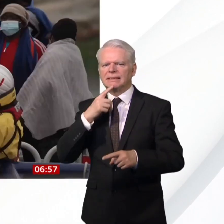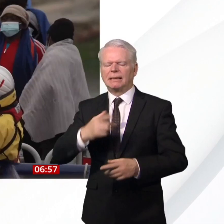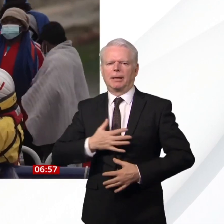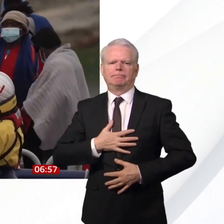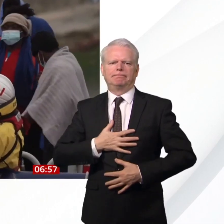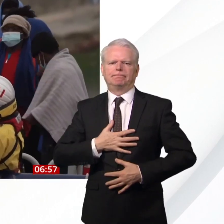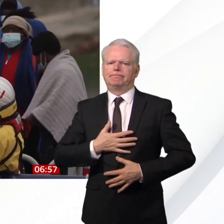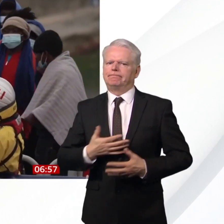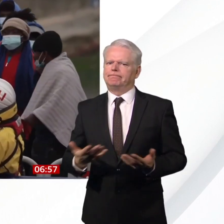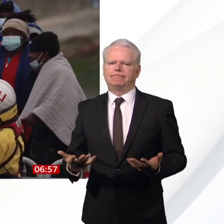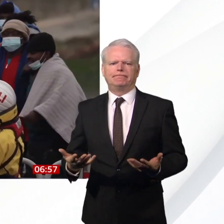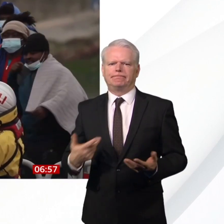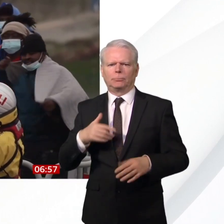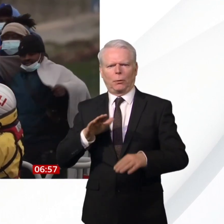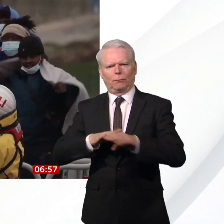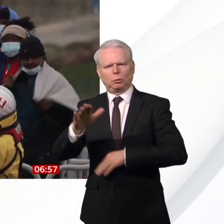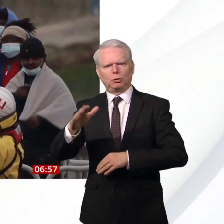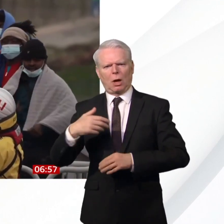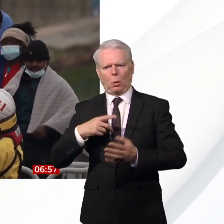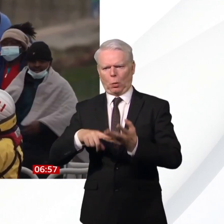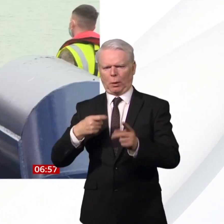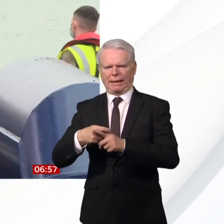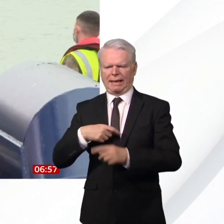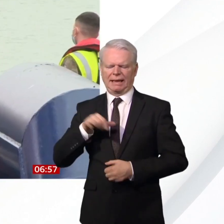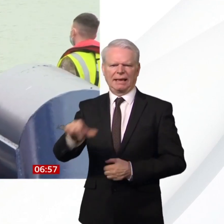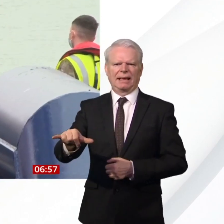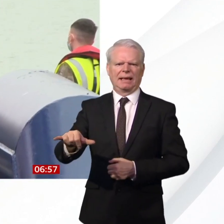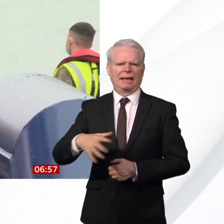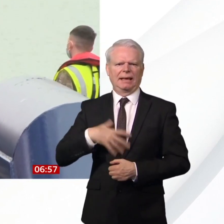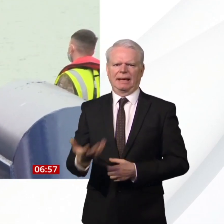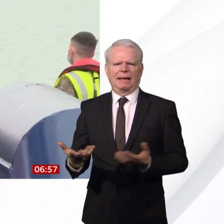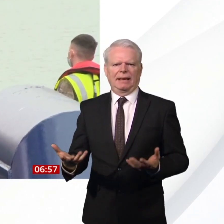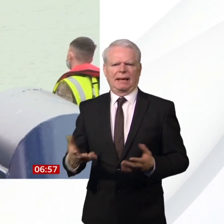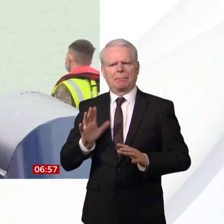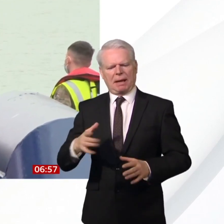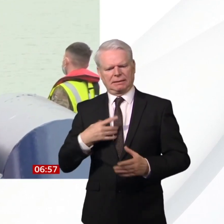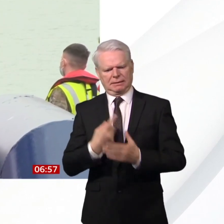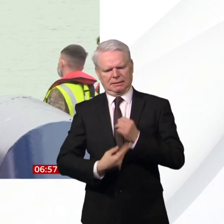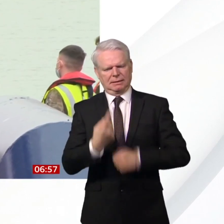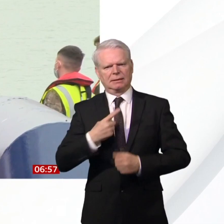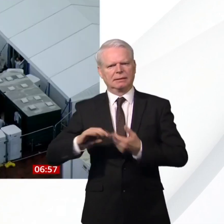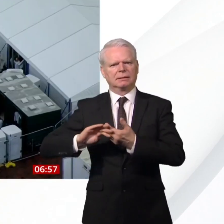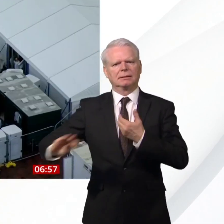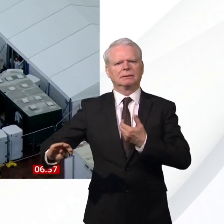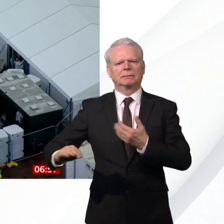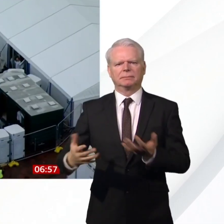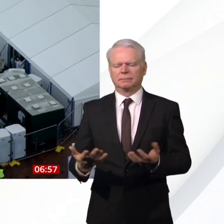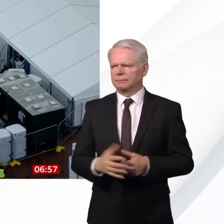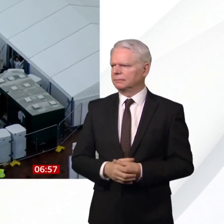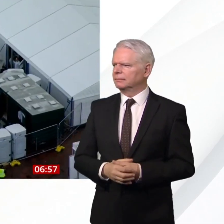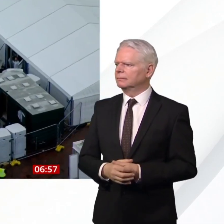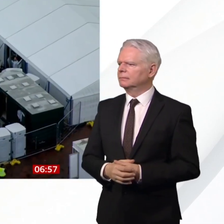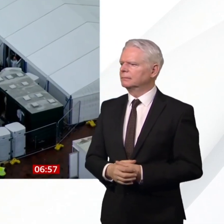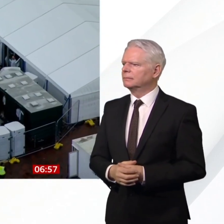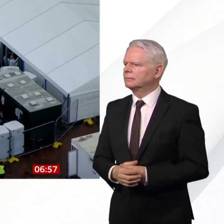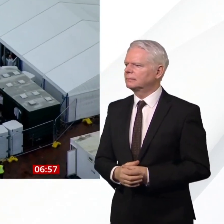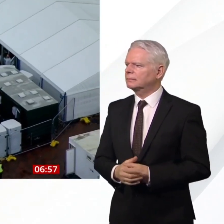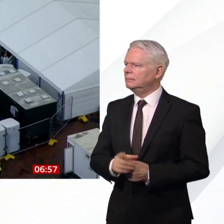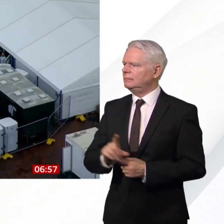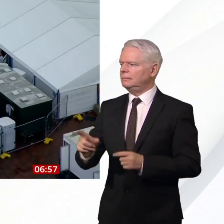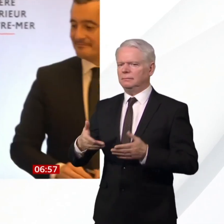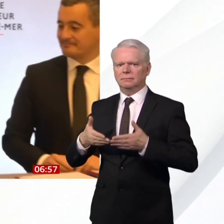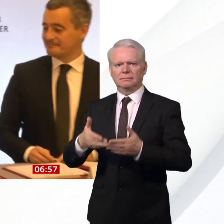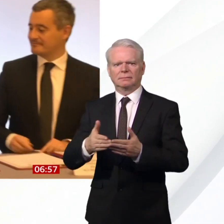Kingdom. In England, more and more small boats had continued to cross the Channel. Overcrowding at a processing centre in Kent